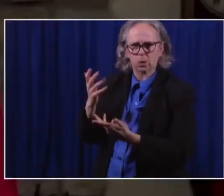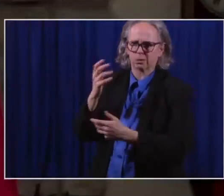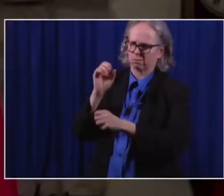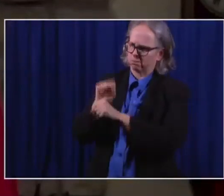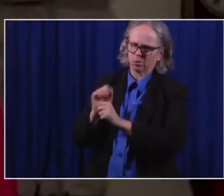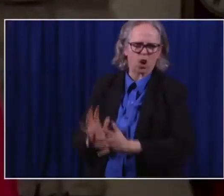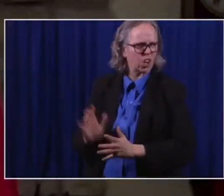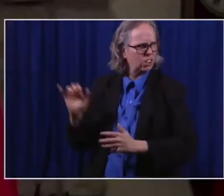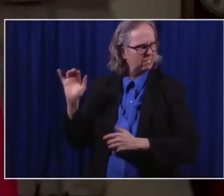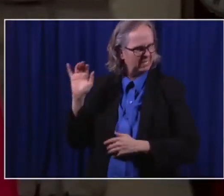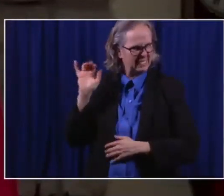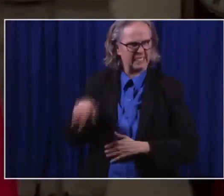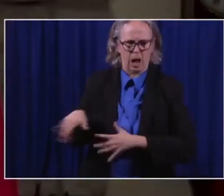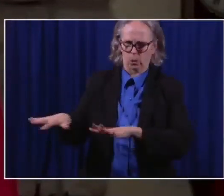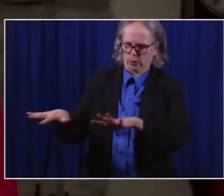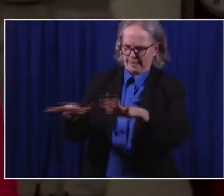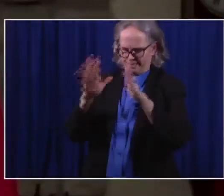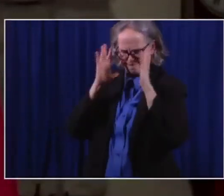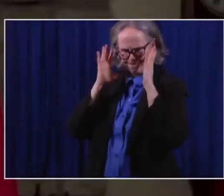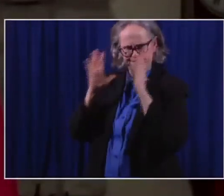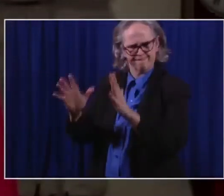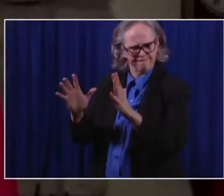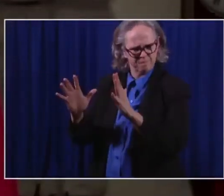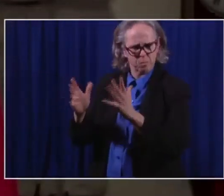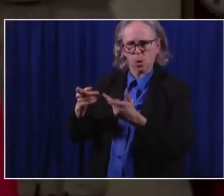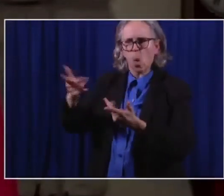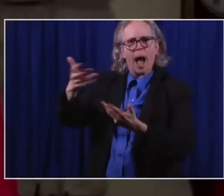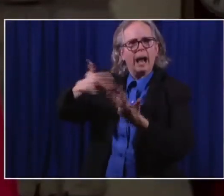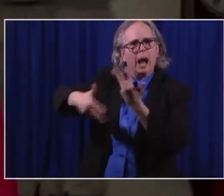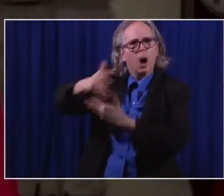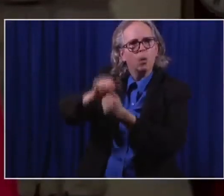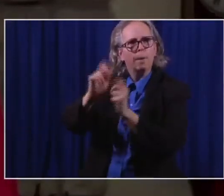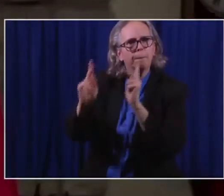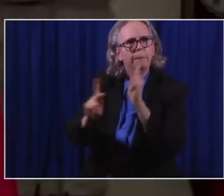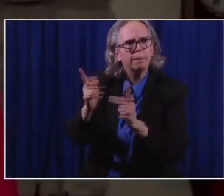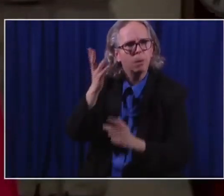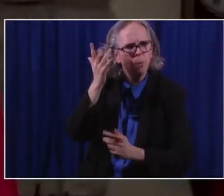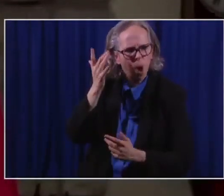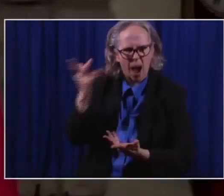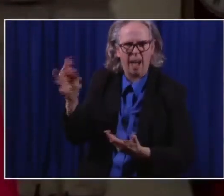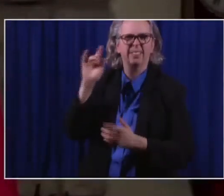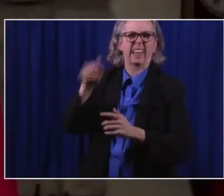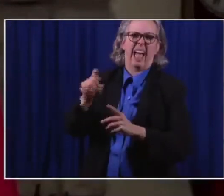who are on the front line. So that's where we are today.